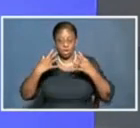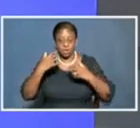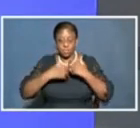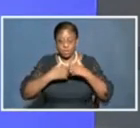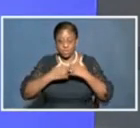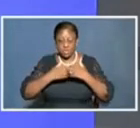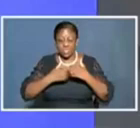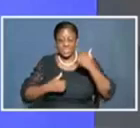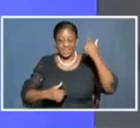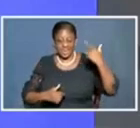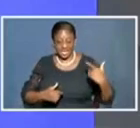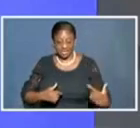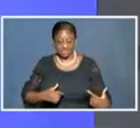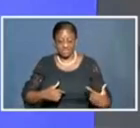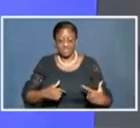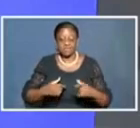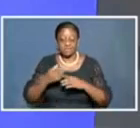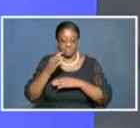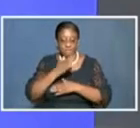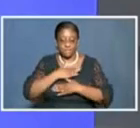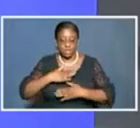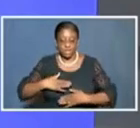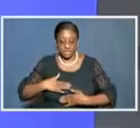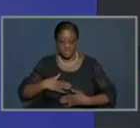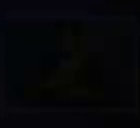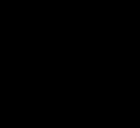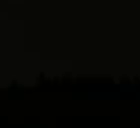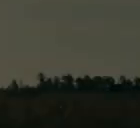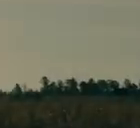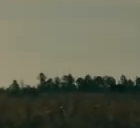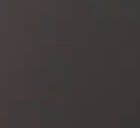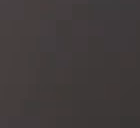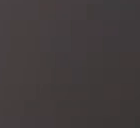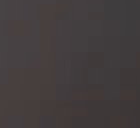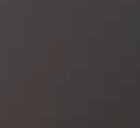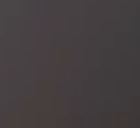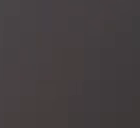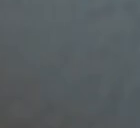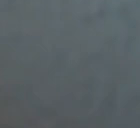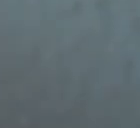her body. Desmond Saunders has that angle to this ongoing story.